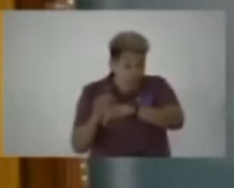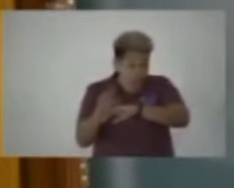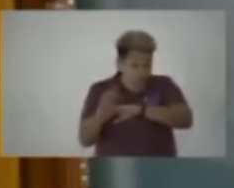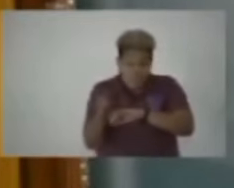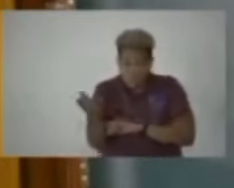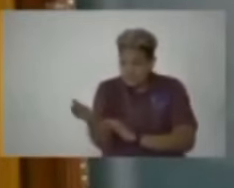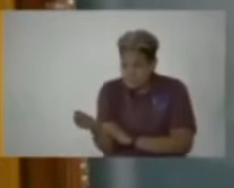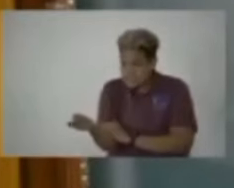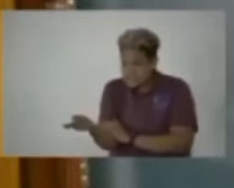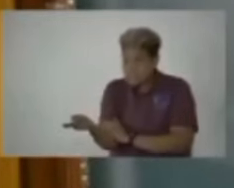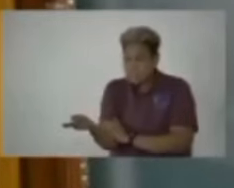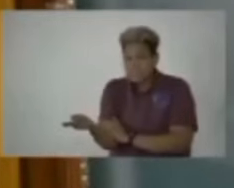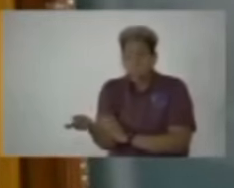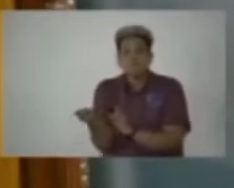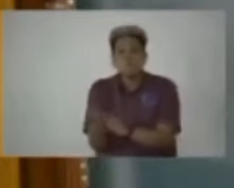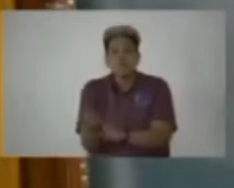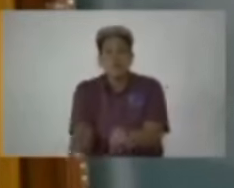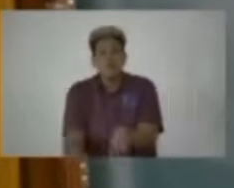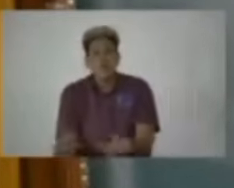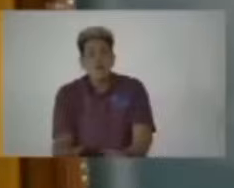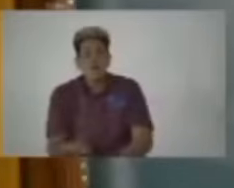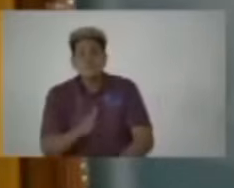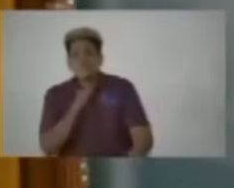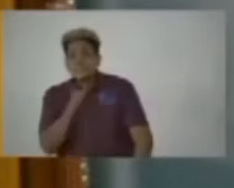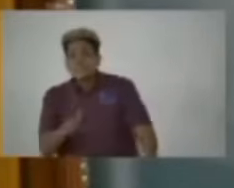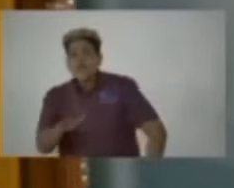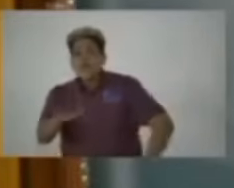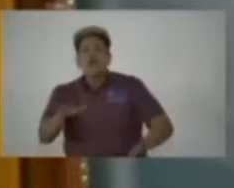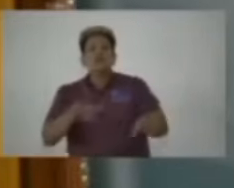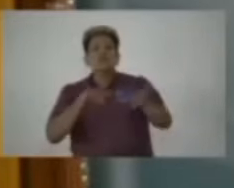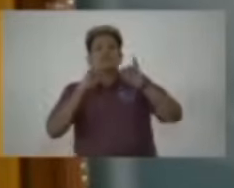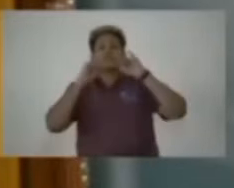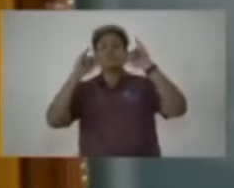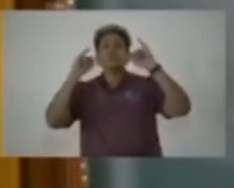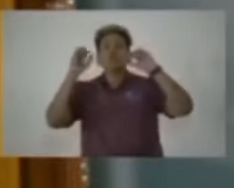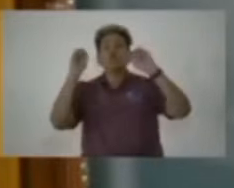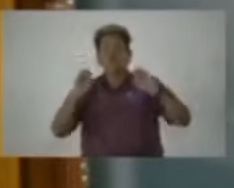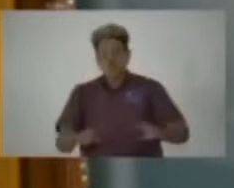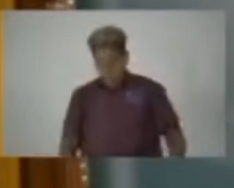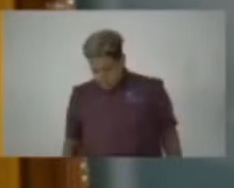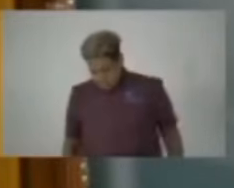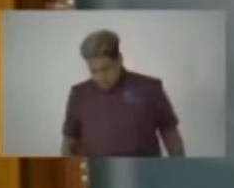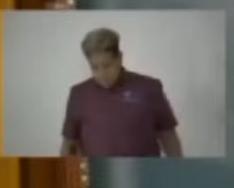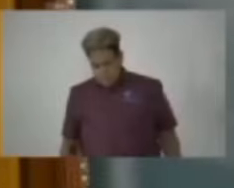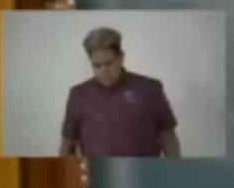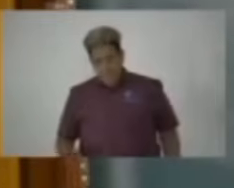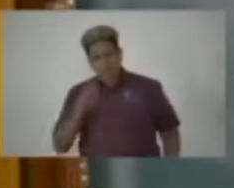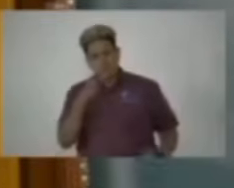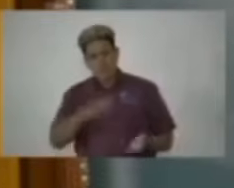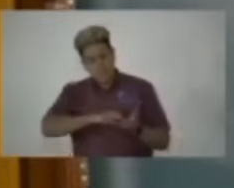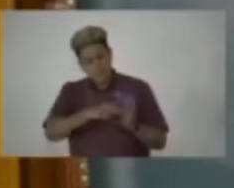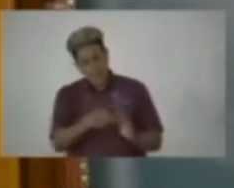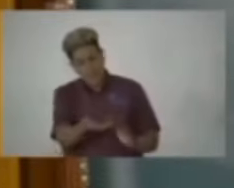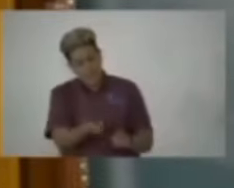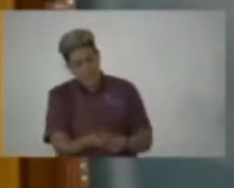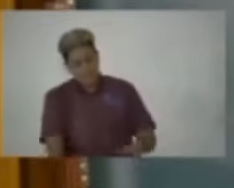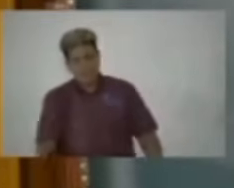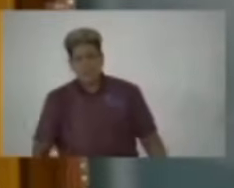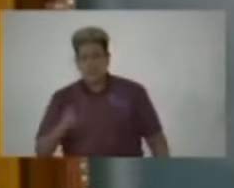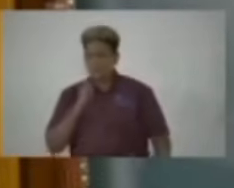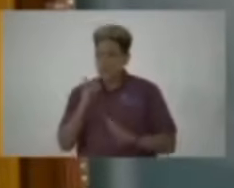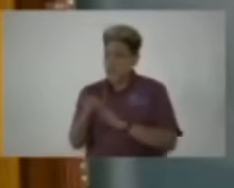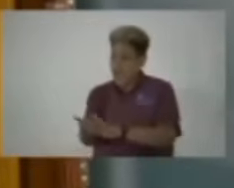advice received is not instruction. It is meant